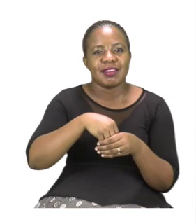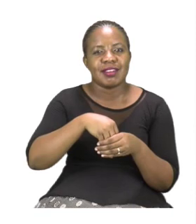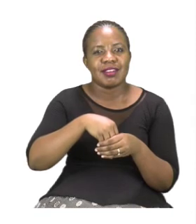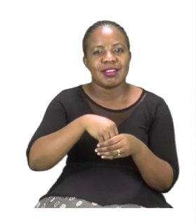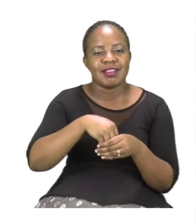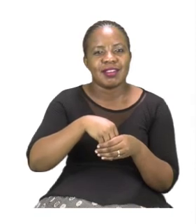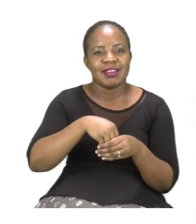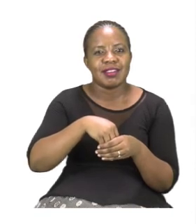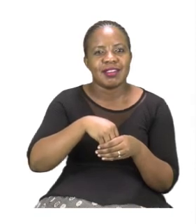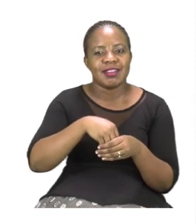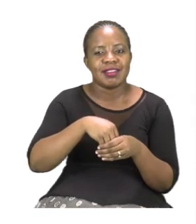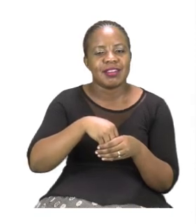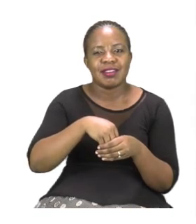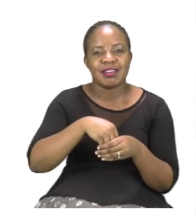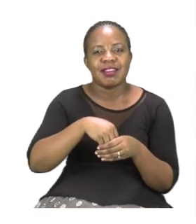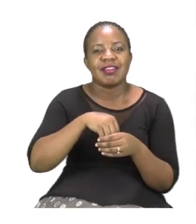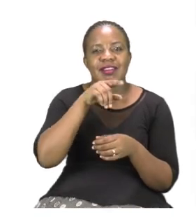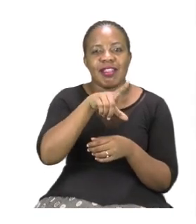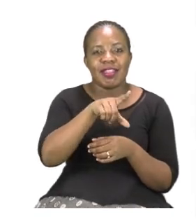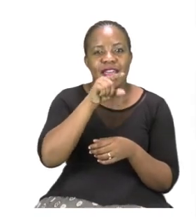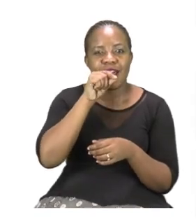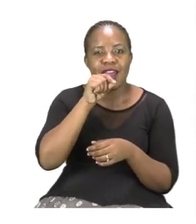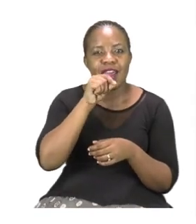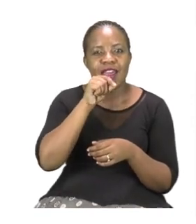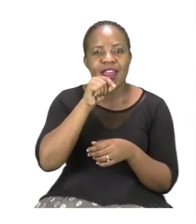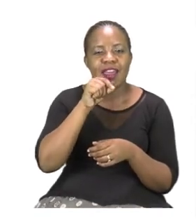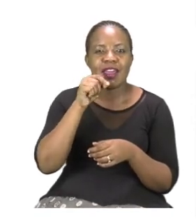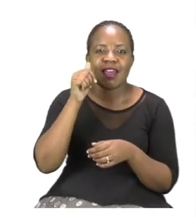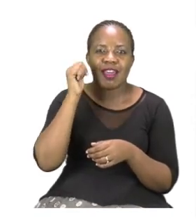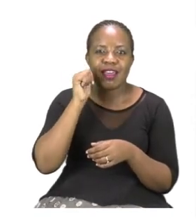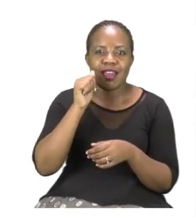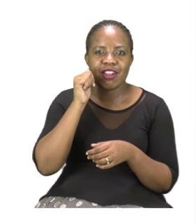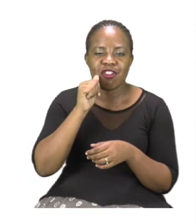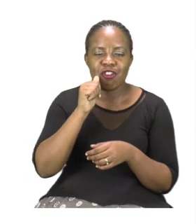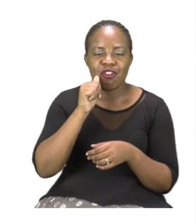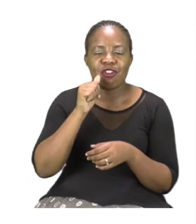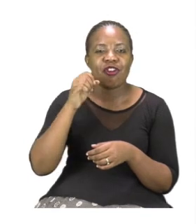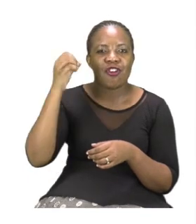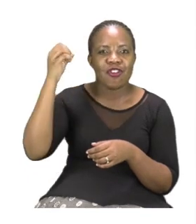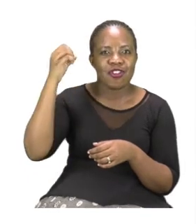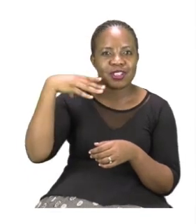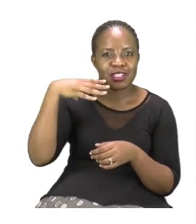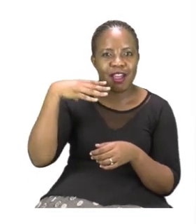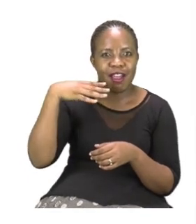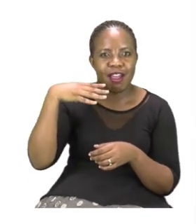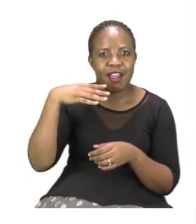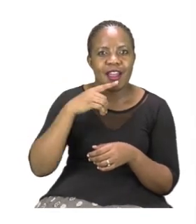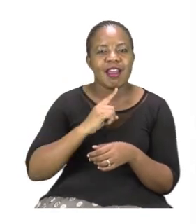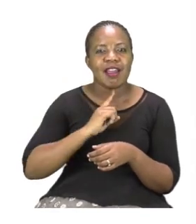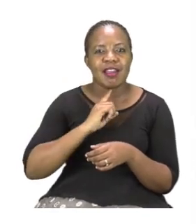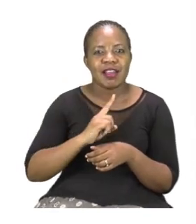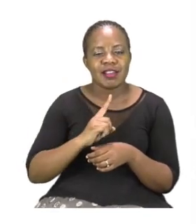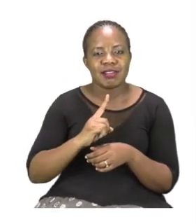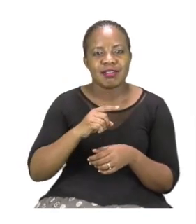says, the yellow sun is